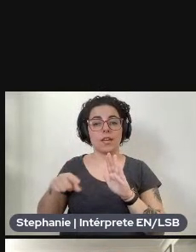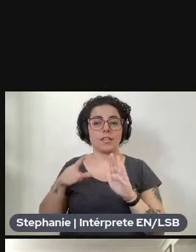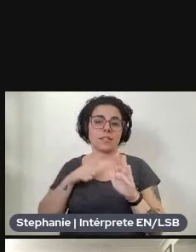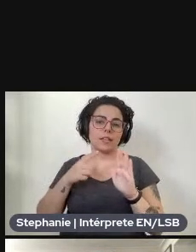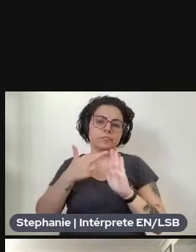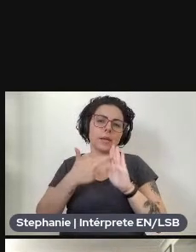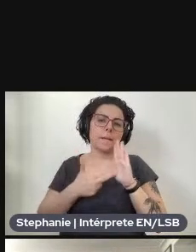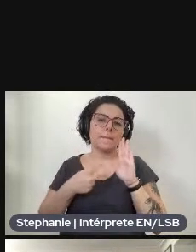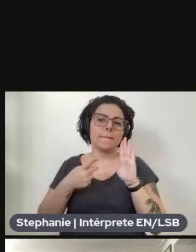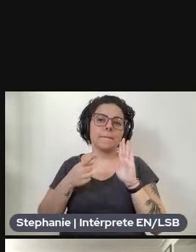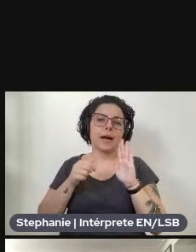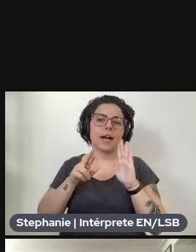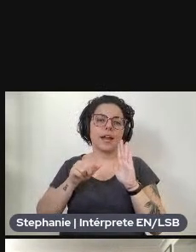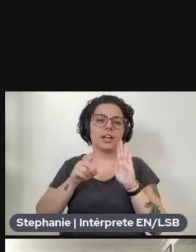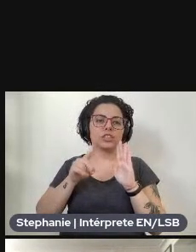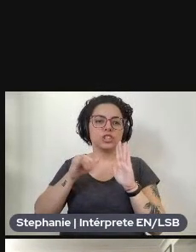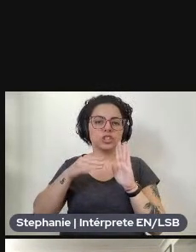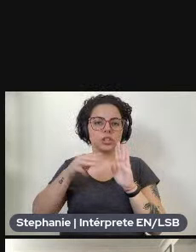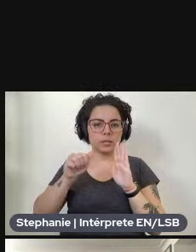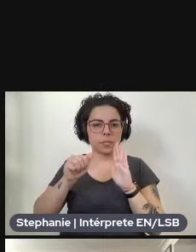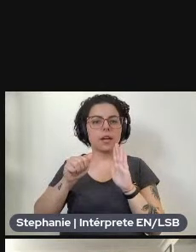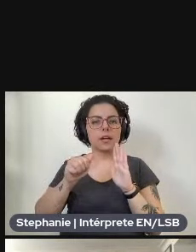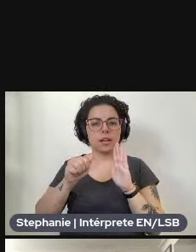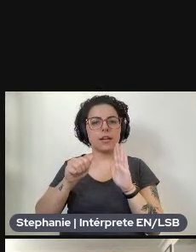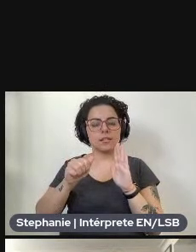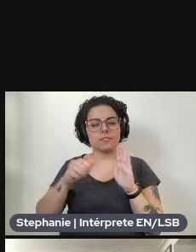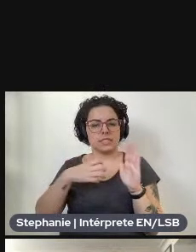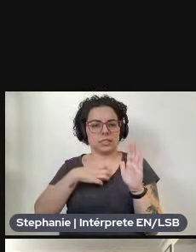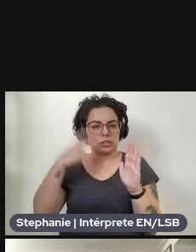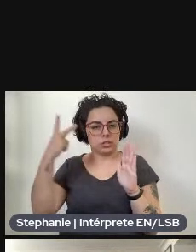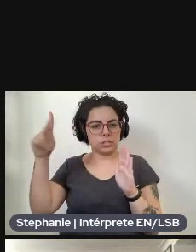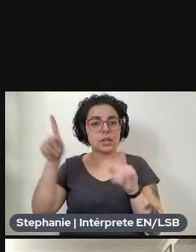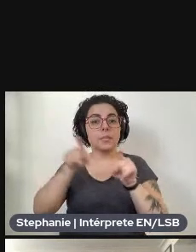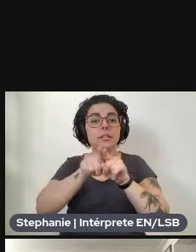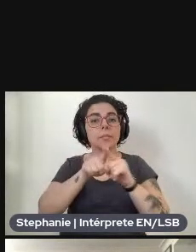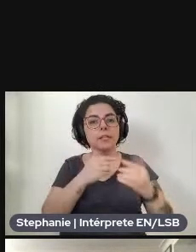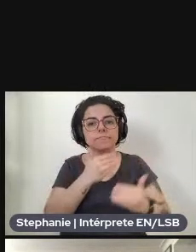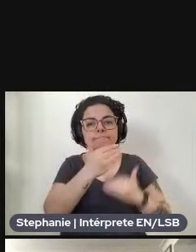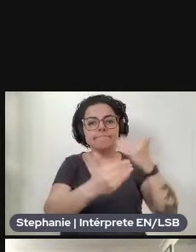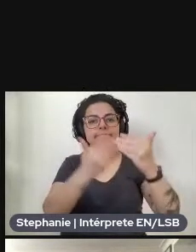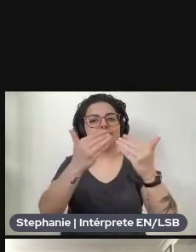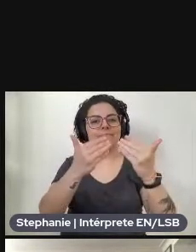but developed into the formal construct of a system network.